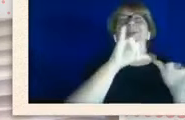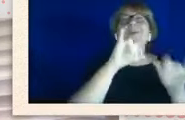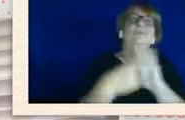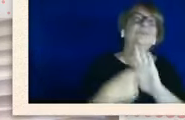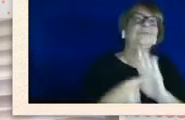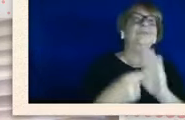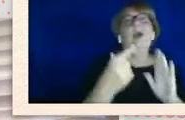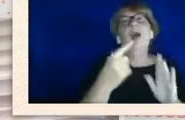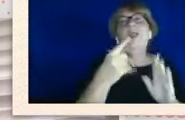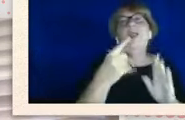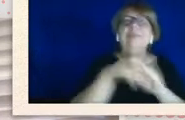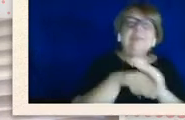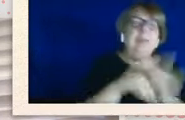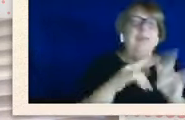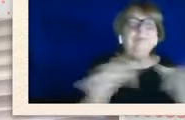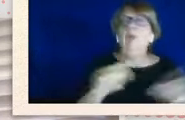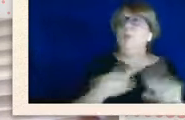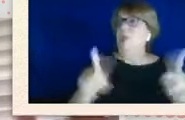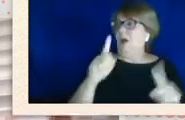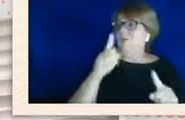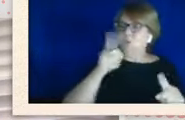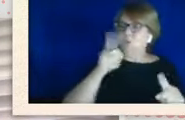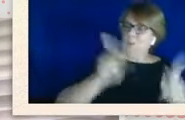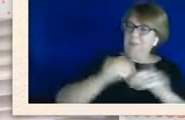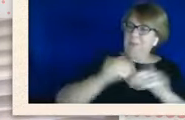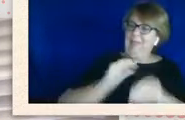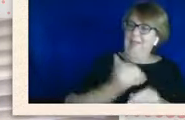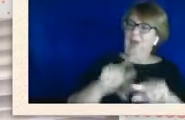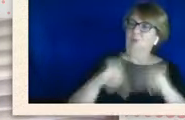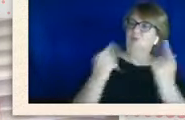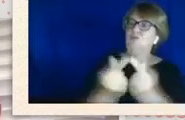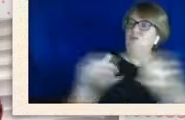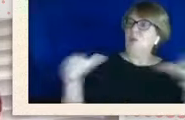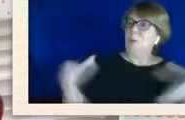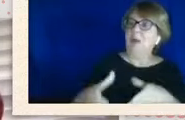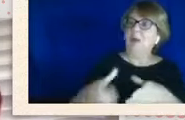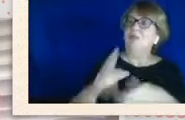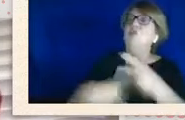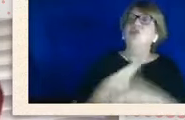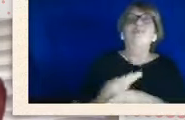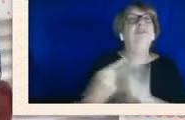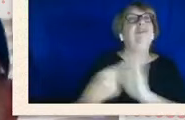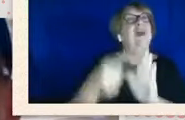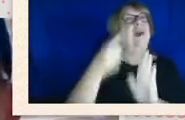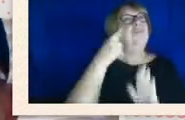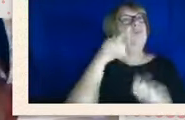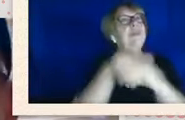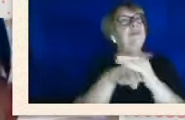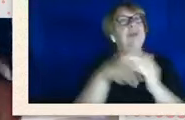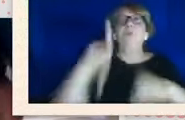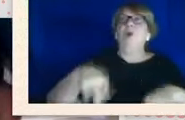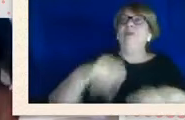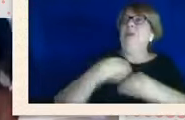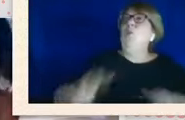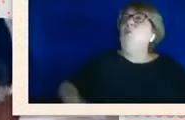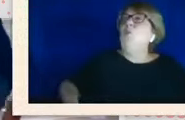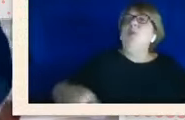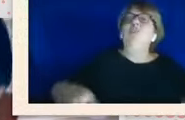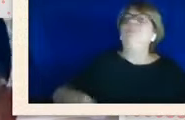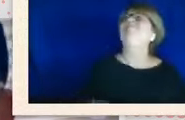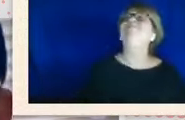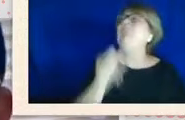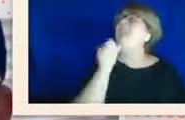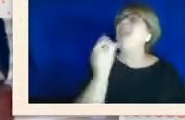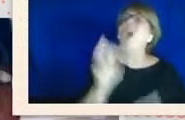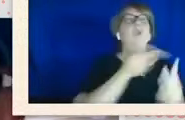but for everyone in our group, the universal sign for accessibility, someone in a wheelchair, wasn't applicable to their